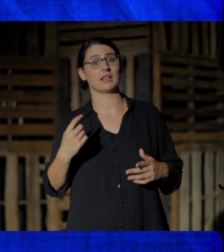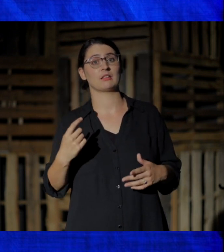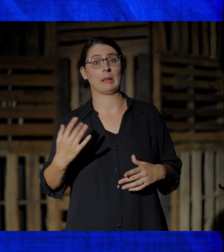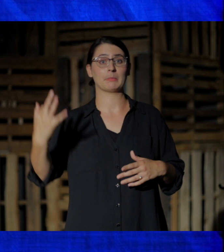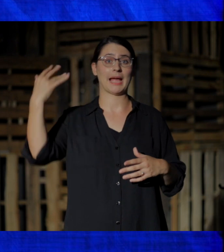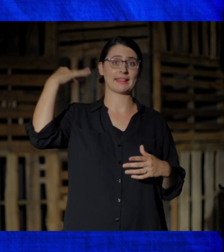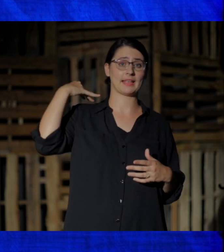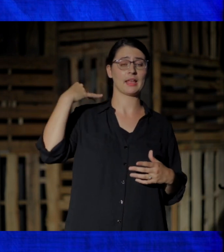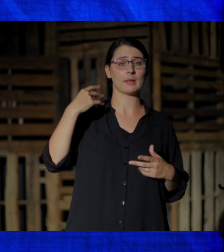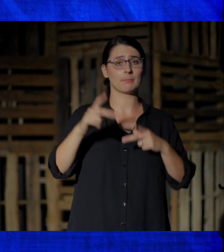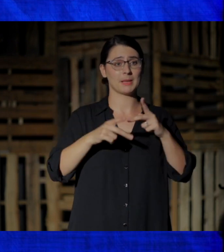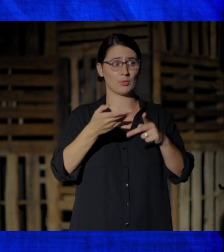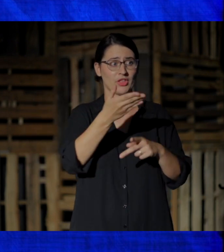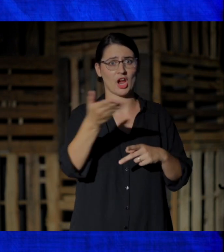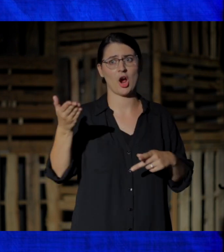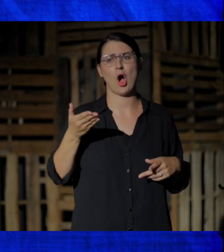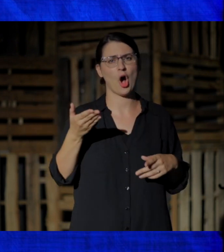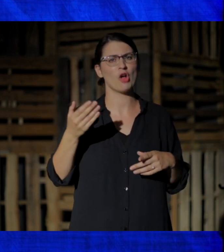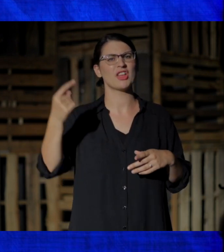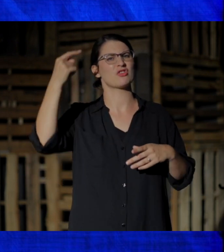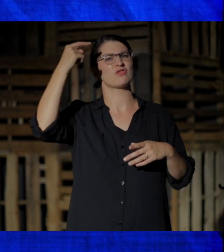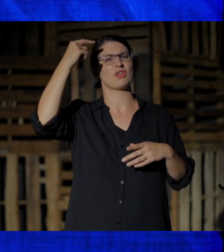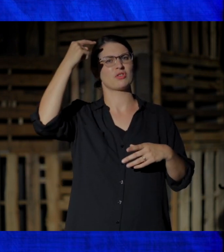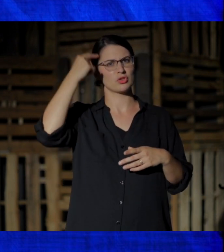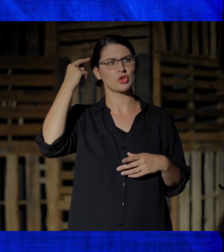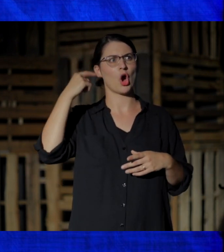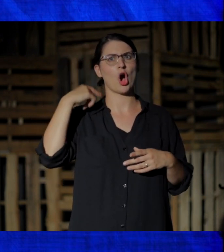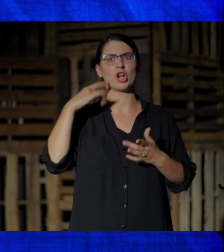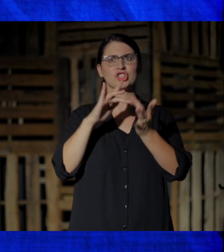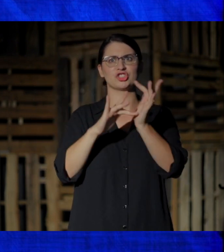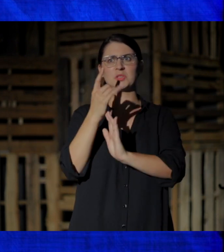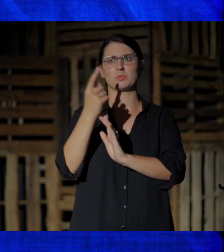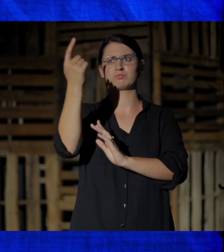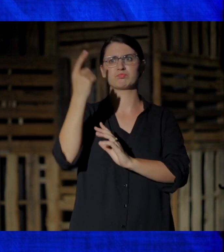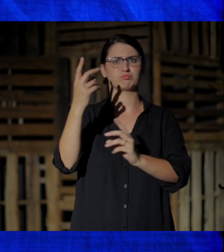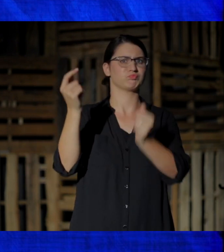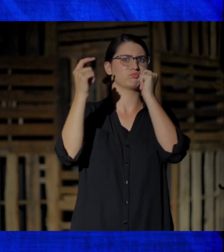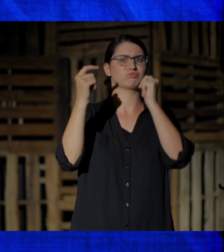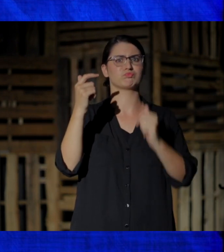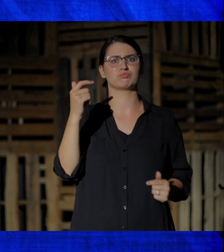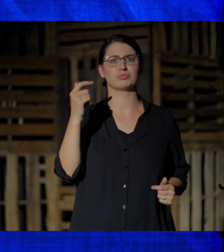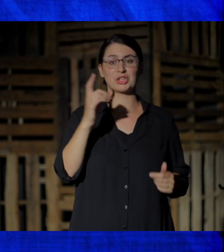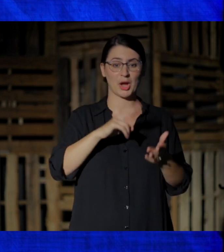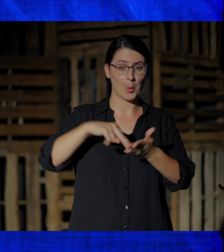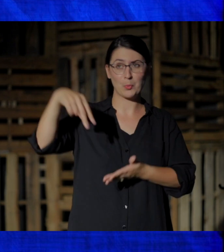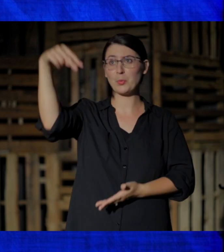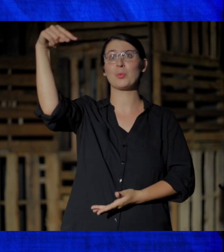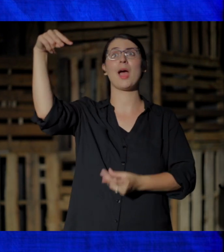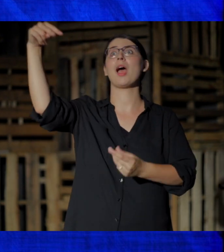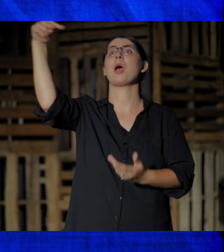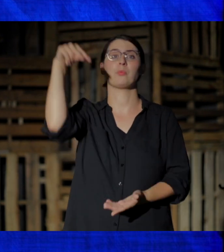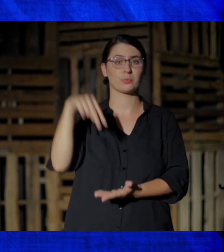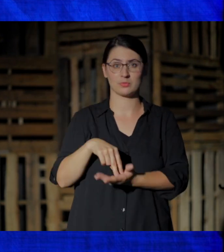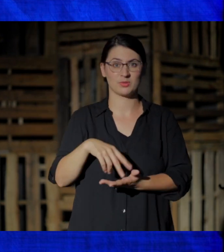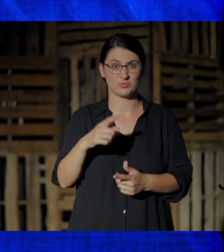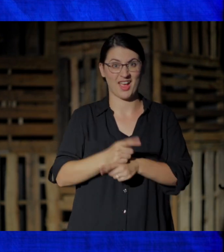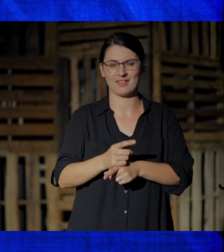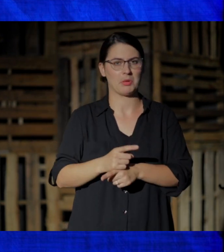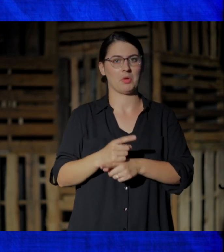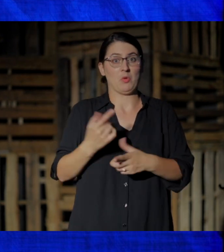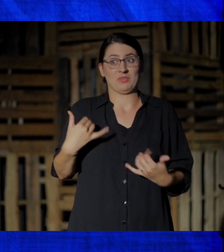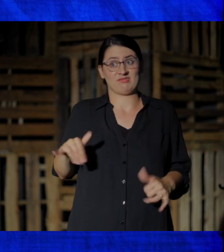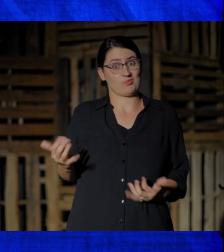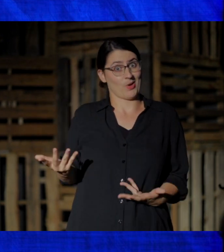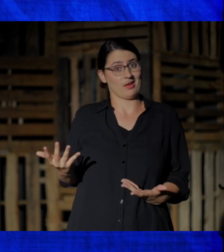so when someone died, there was a grievance for them that they were going to miss out on this amazing thing. But there was also some